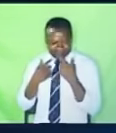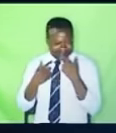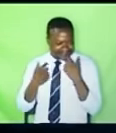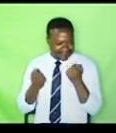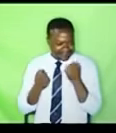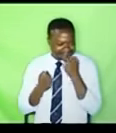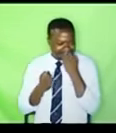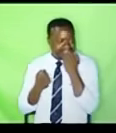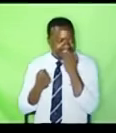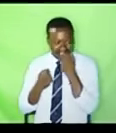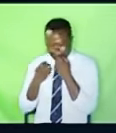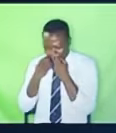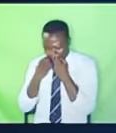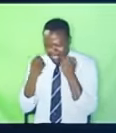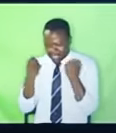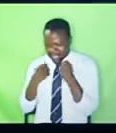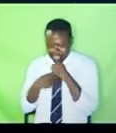Hi.